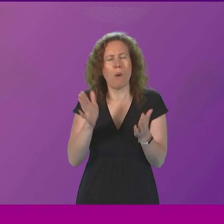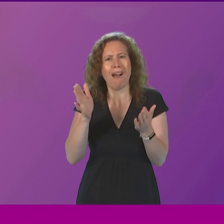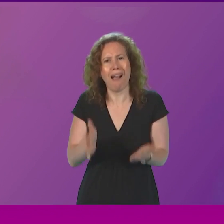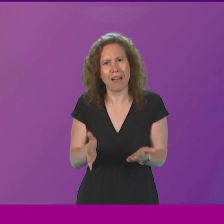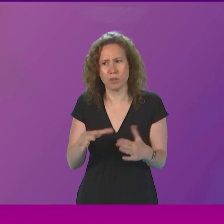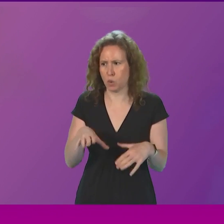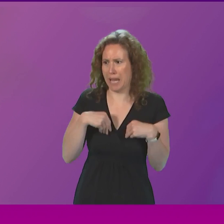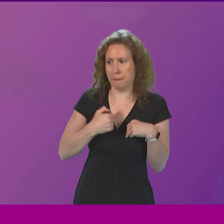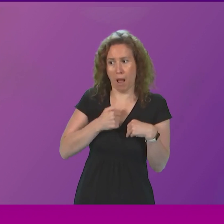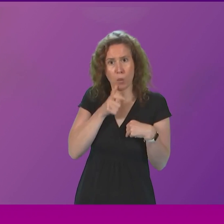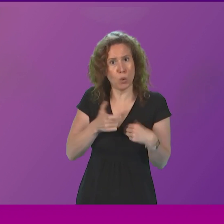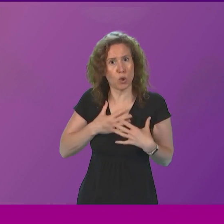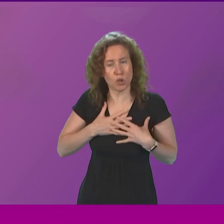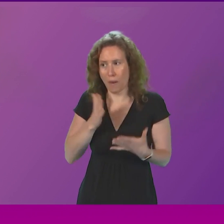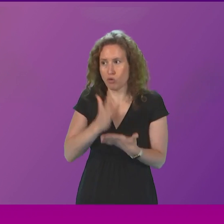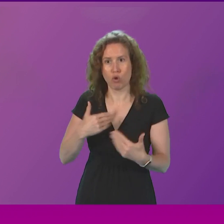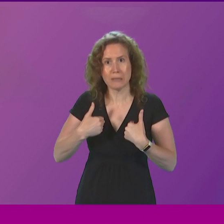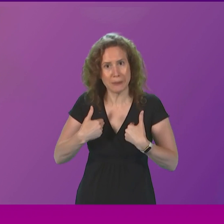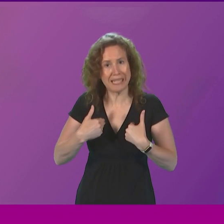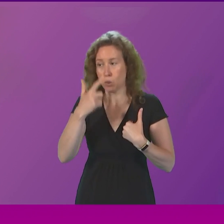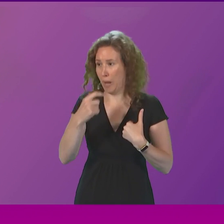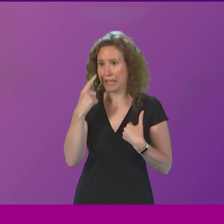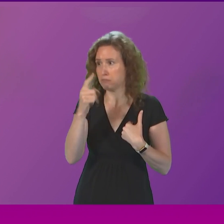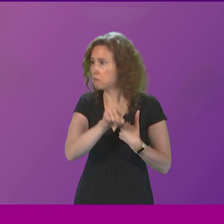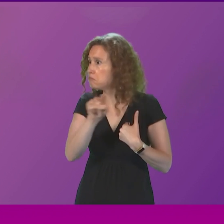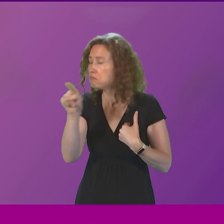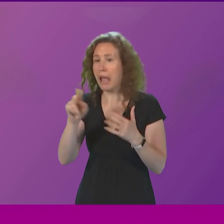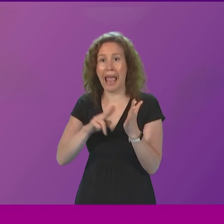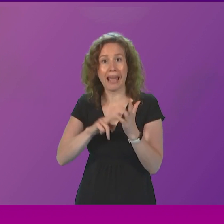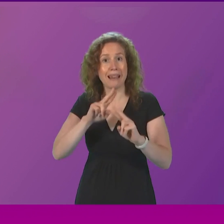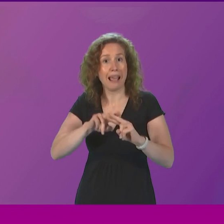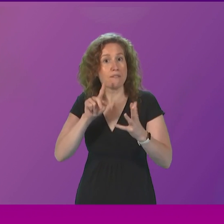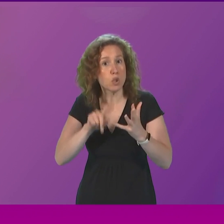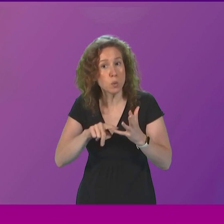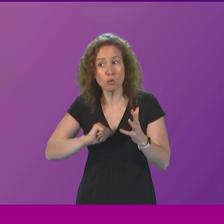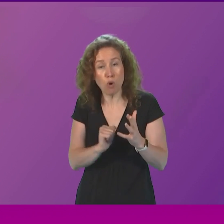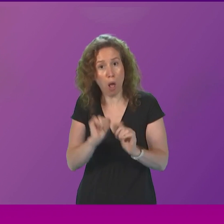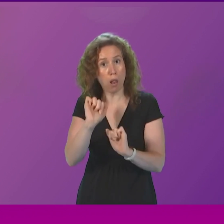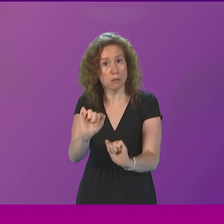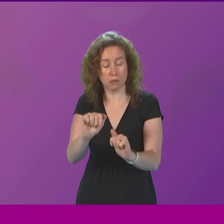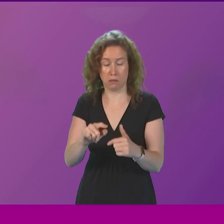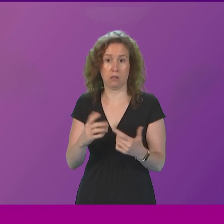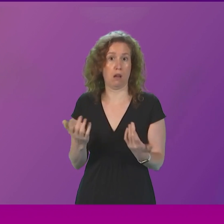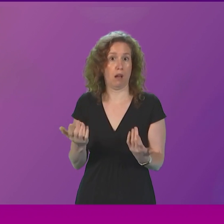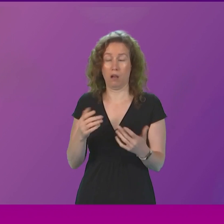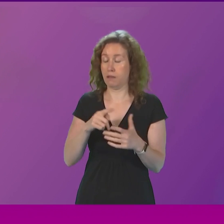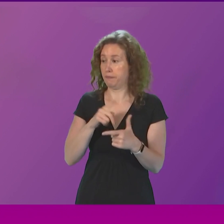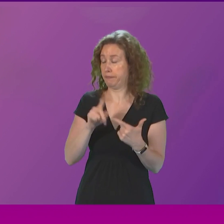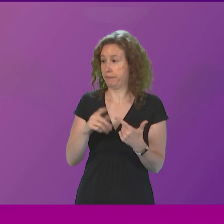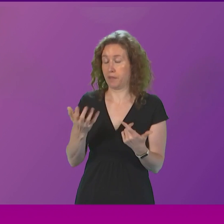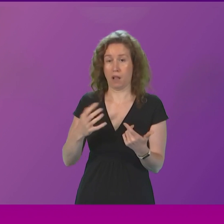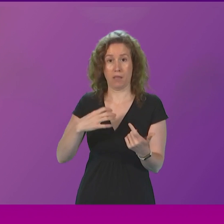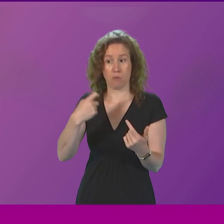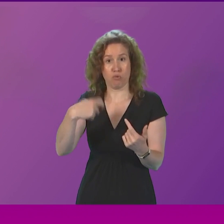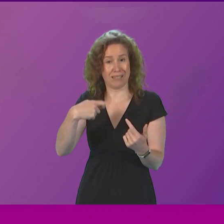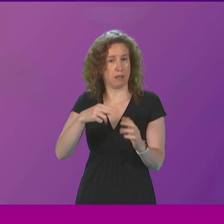You don't have to take my word for it, Presiding Officer. You can take the NFU Scotland's word for it. The